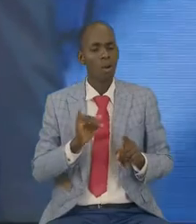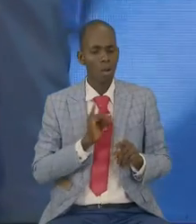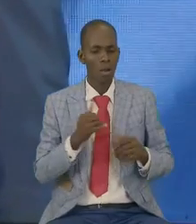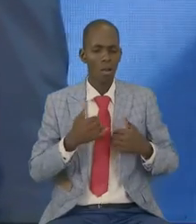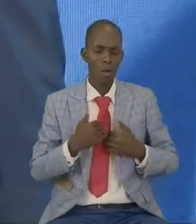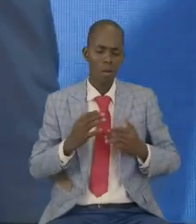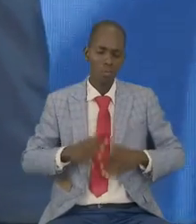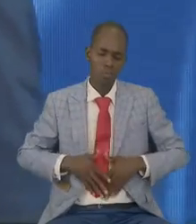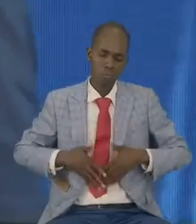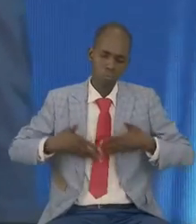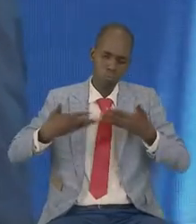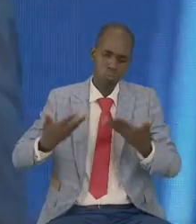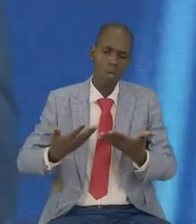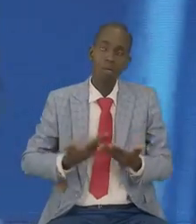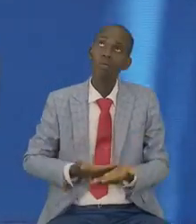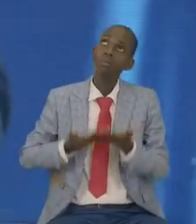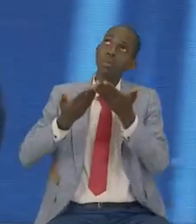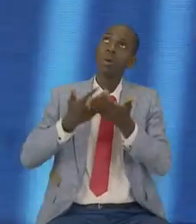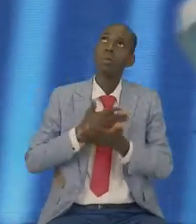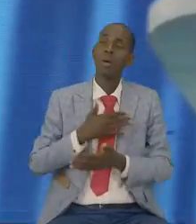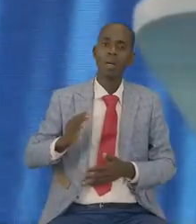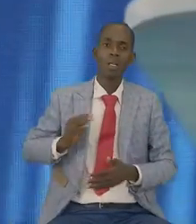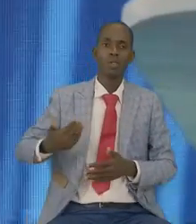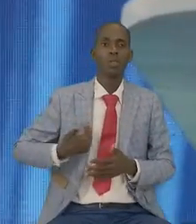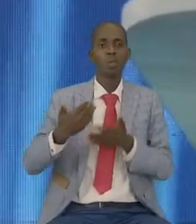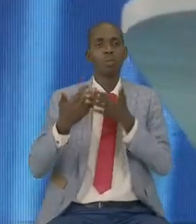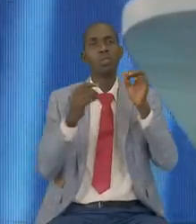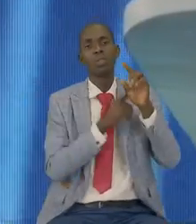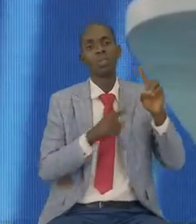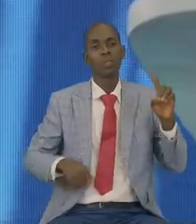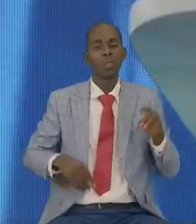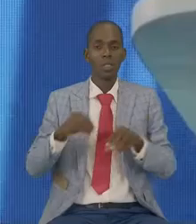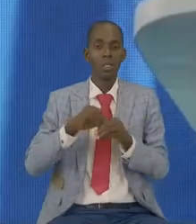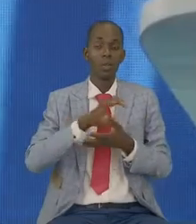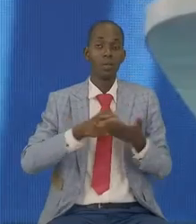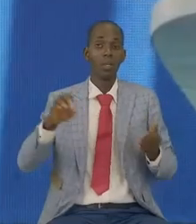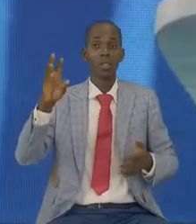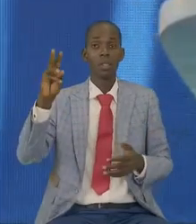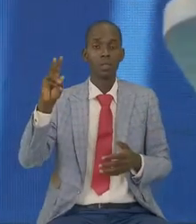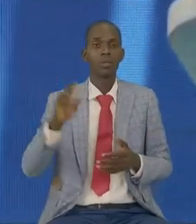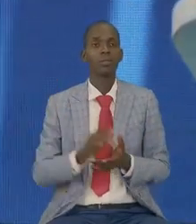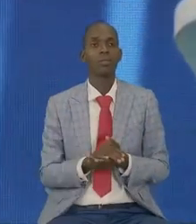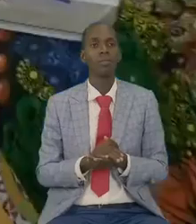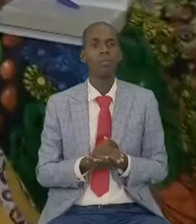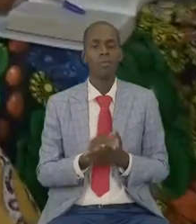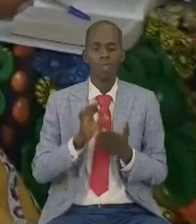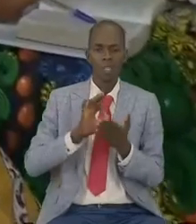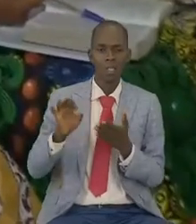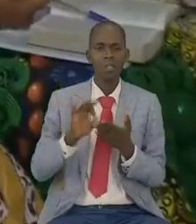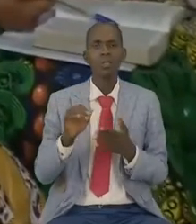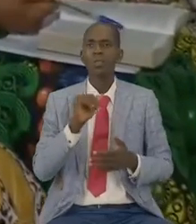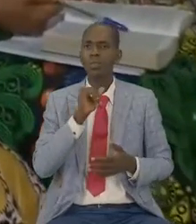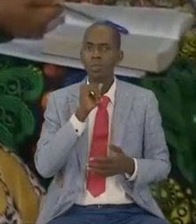my soul before the Lord. Look at verse 16. In verse 16, count not